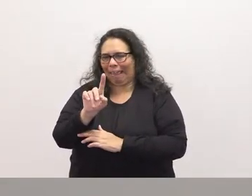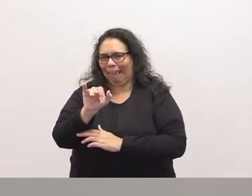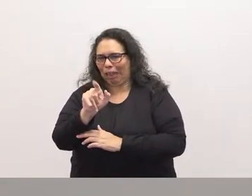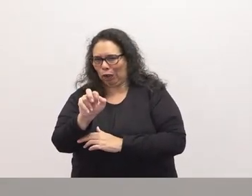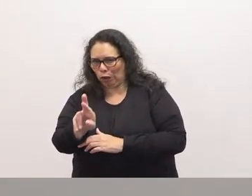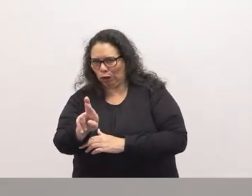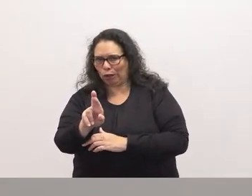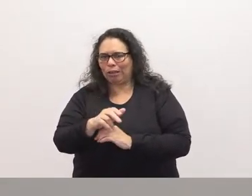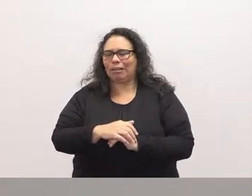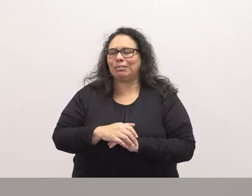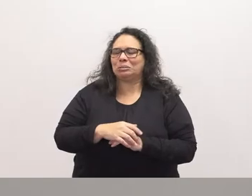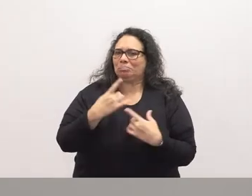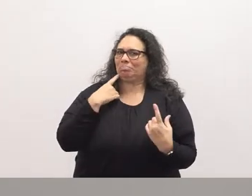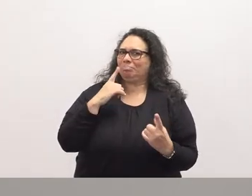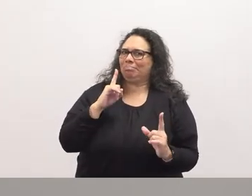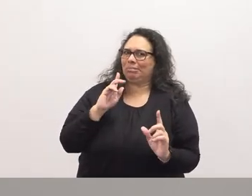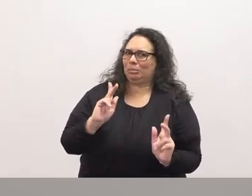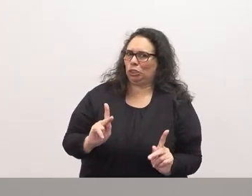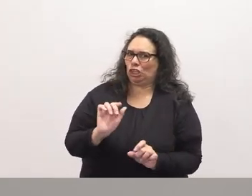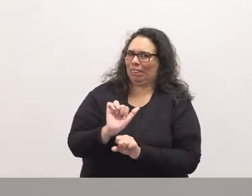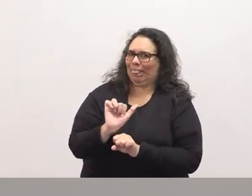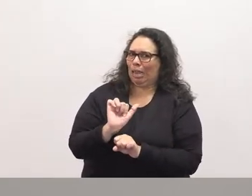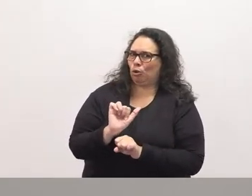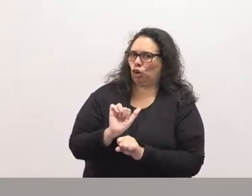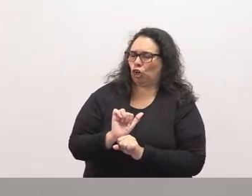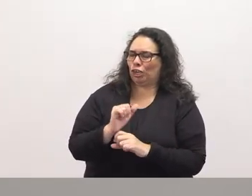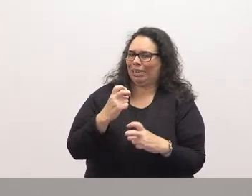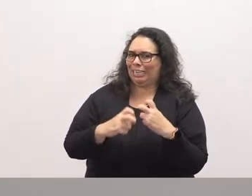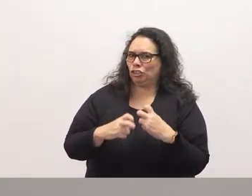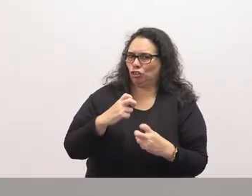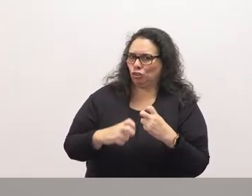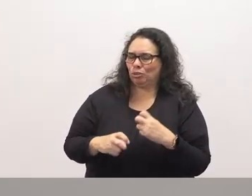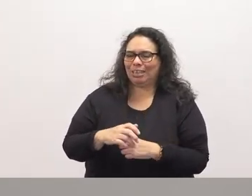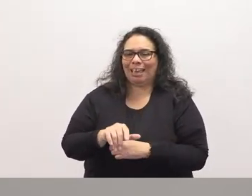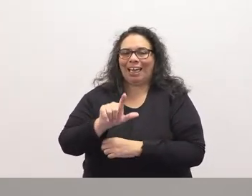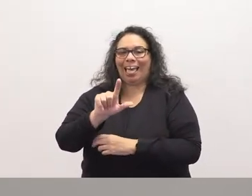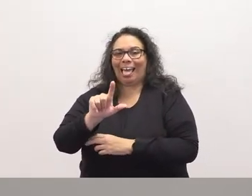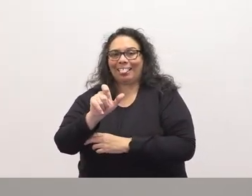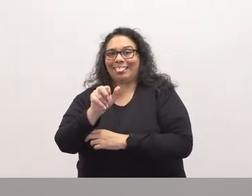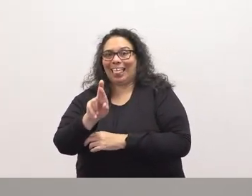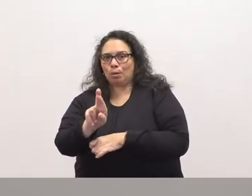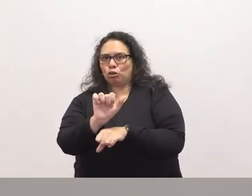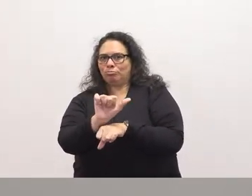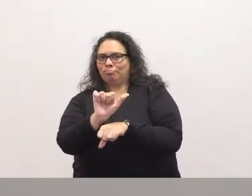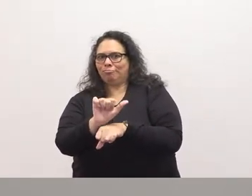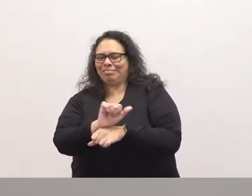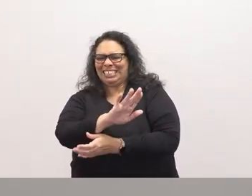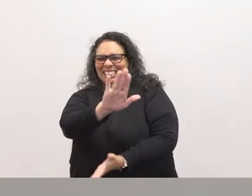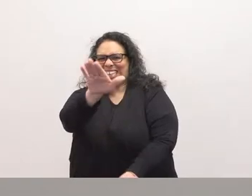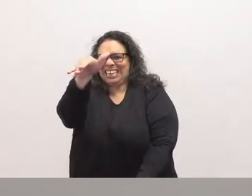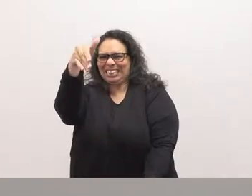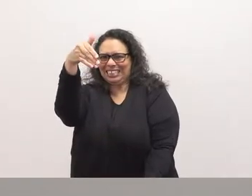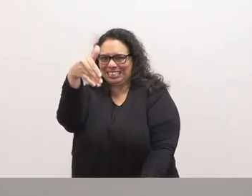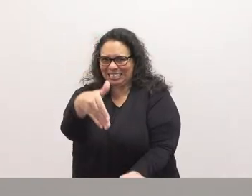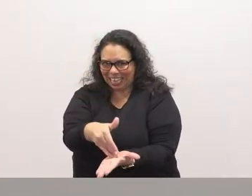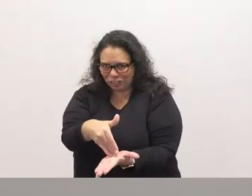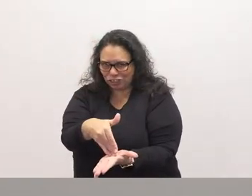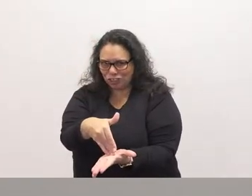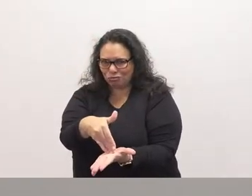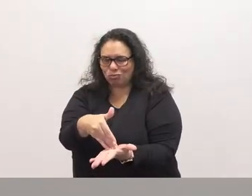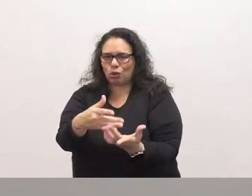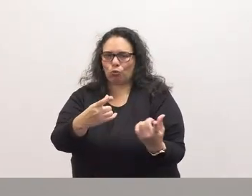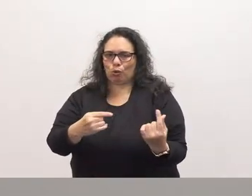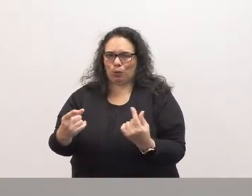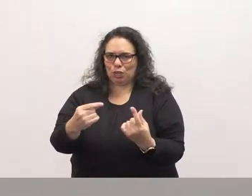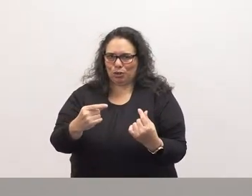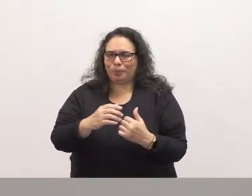as a legendary person in labor issues. And labor is so in the center of what it is that we do.